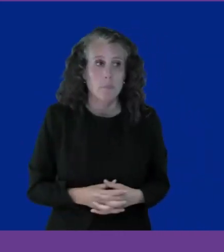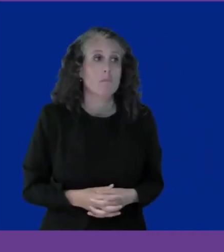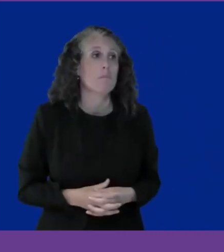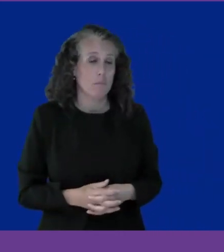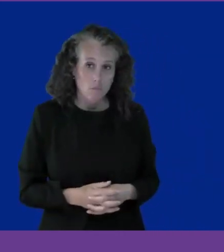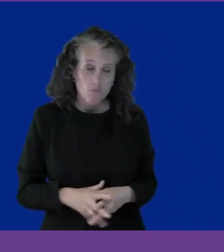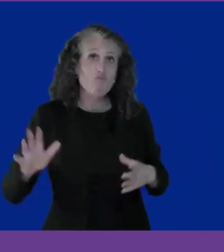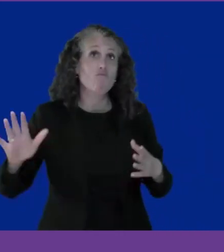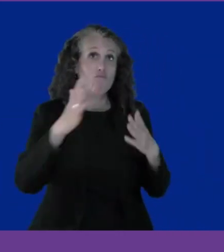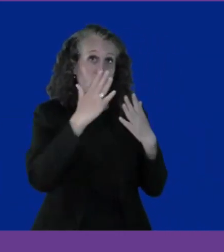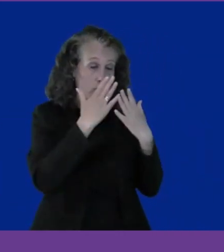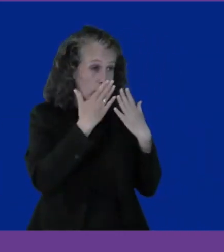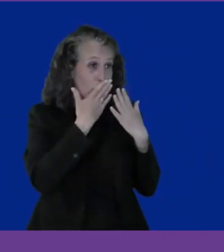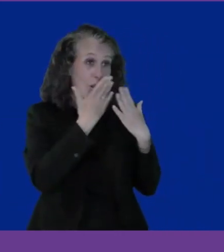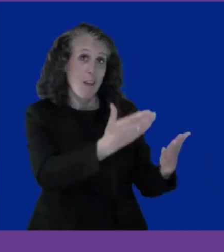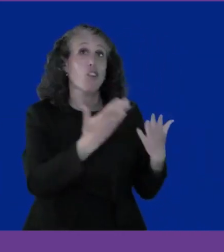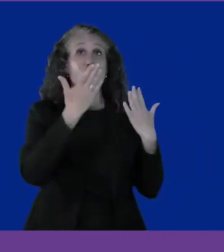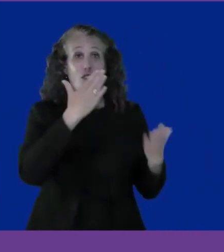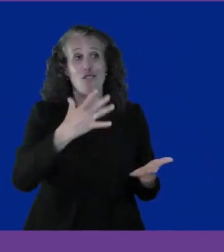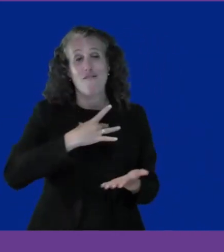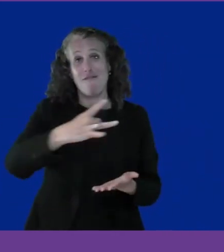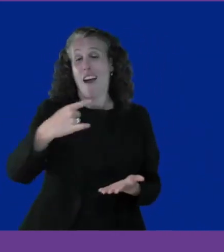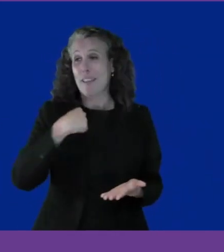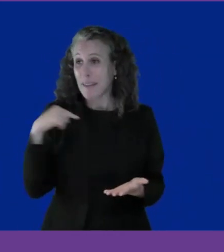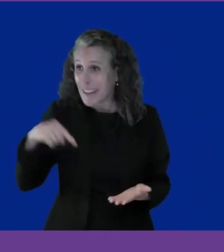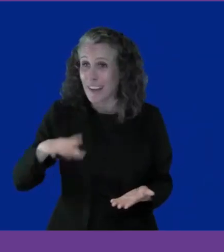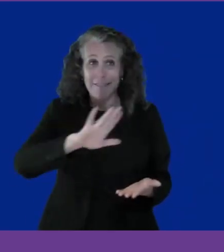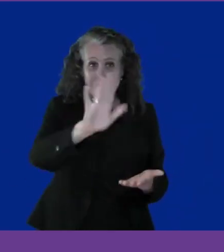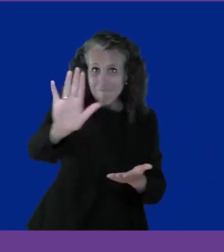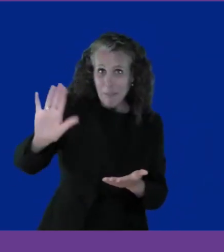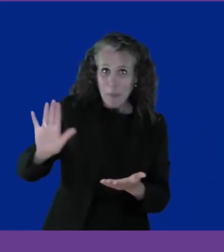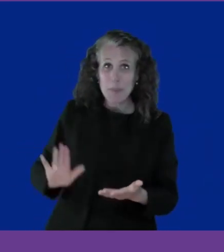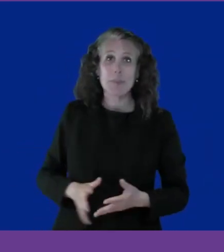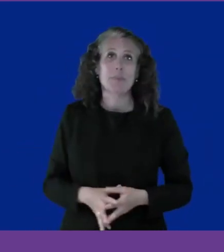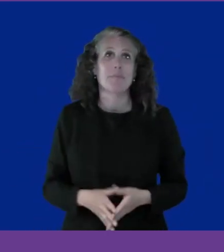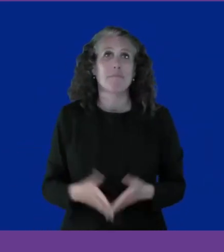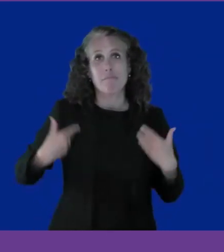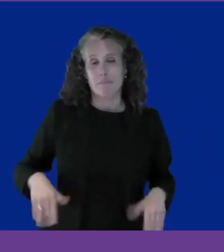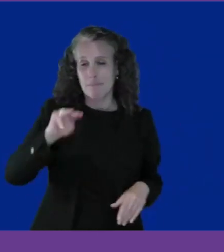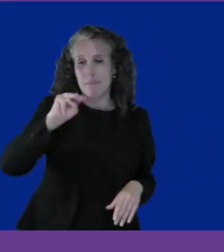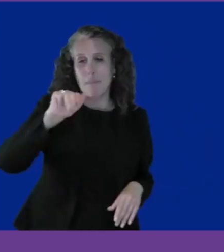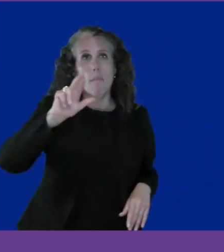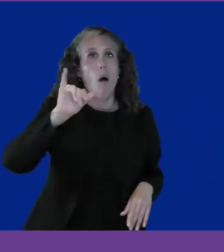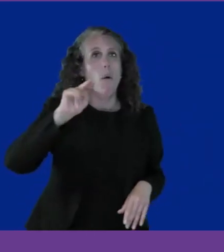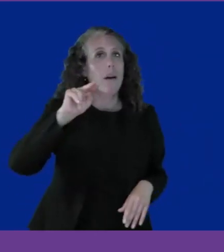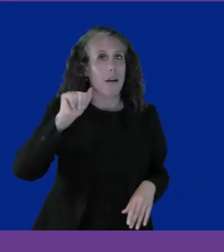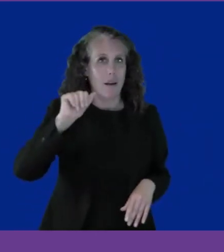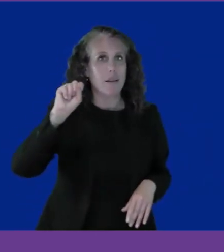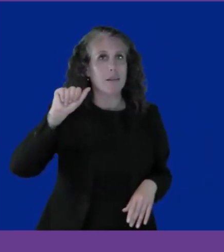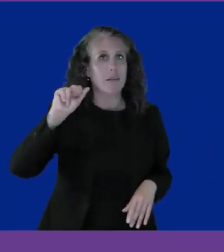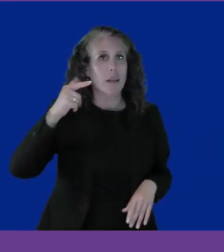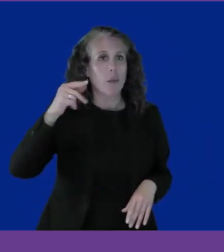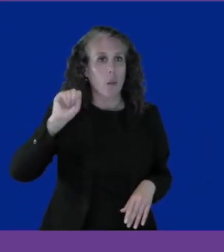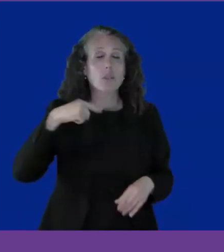Good, thank you very much. Thank you for the invitation and good afternoon to you all. I'm Mariana Santos. I'm a policy officer in